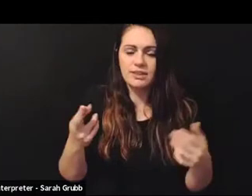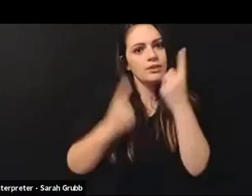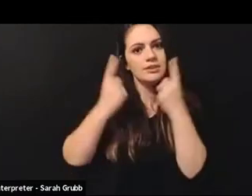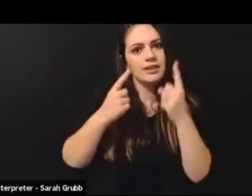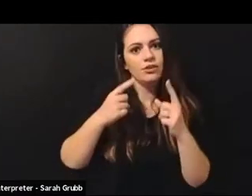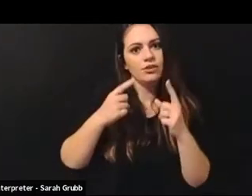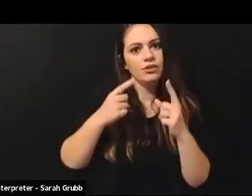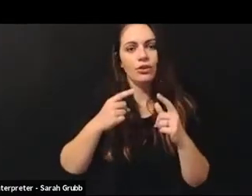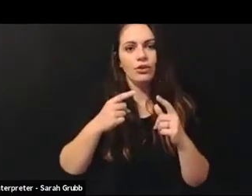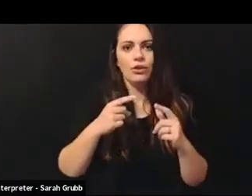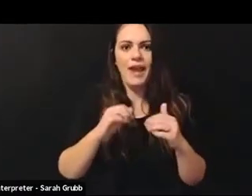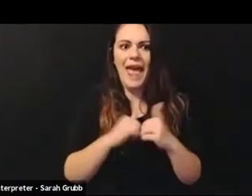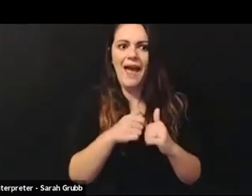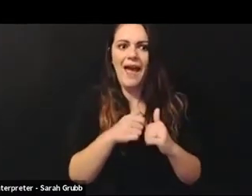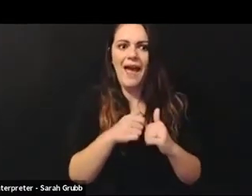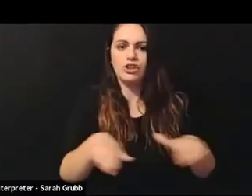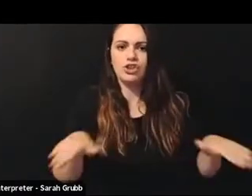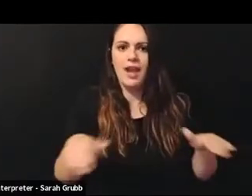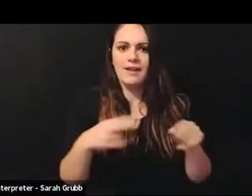even if they have a vision loss